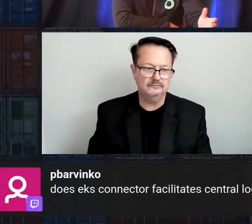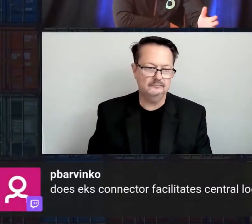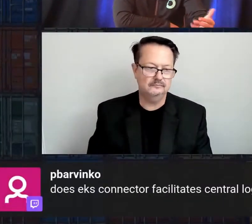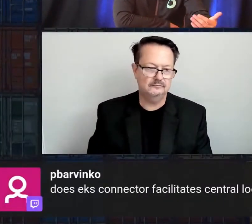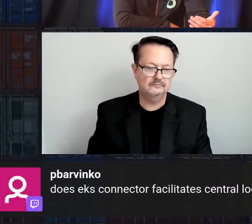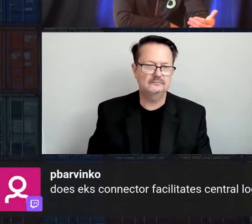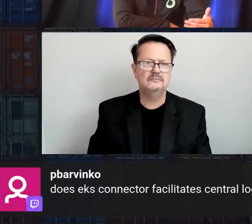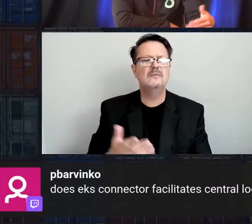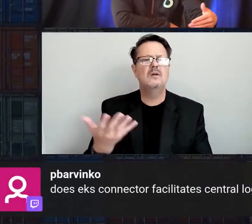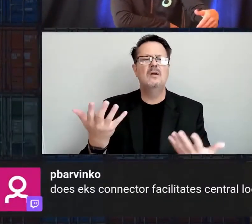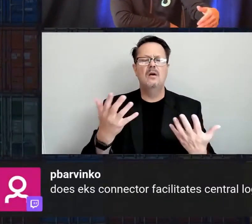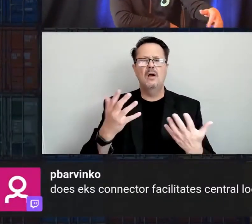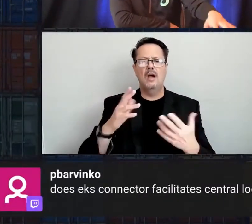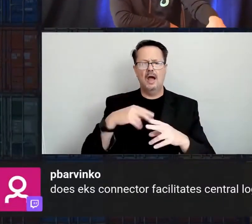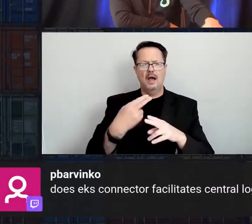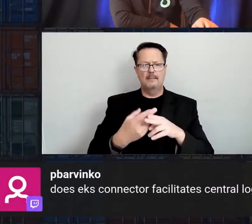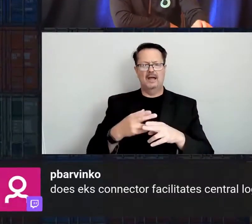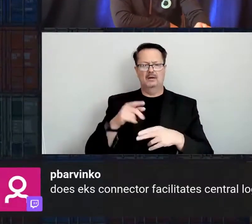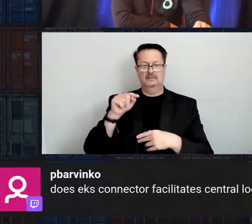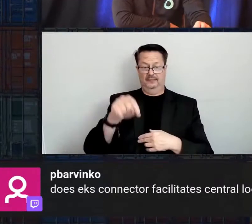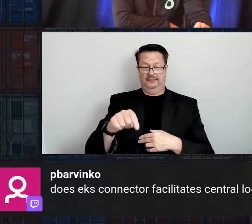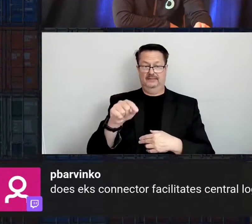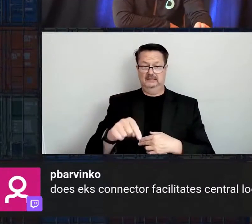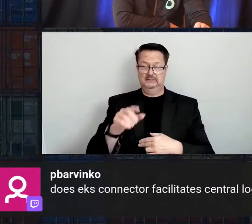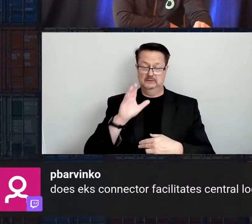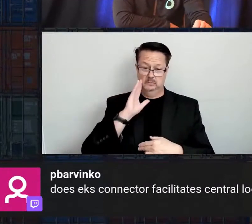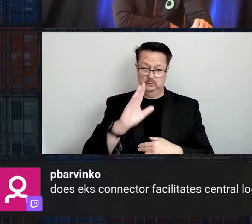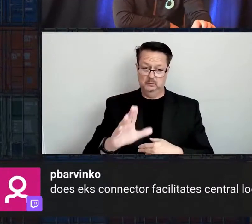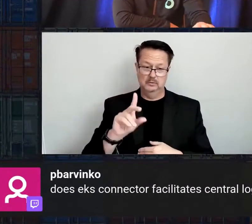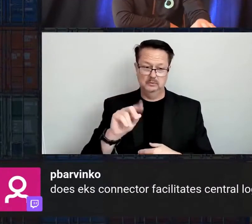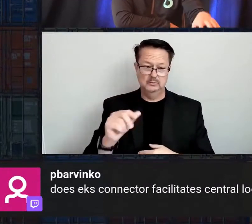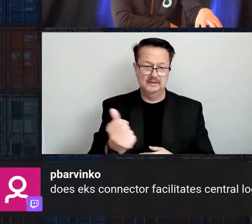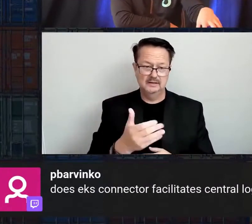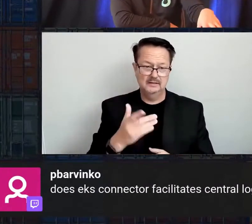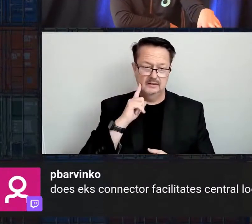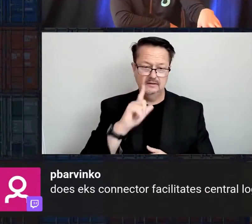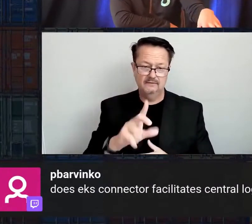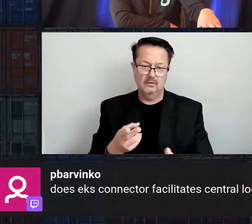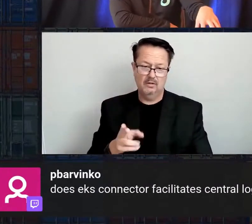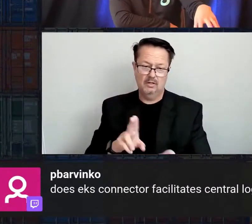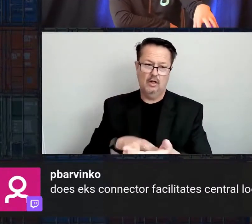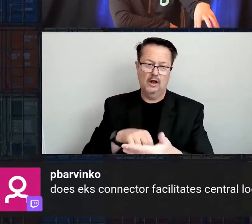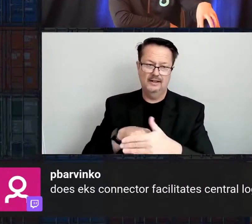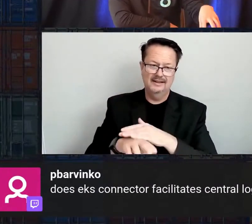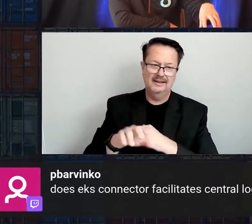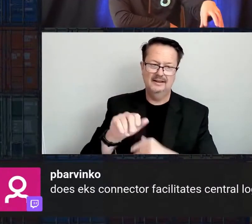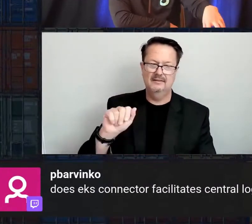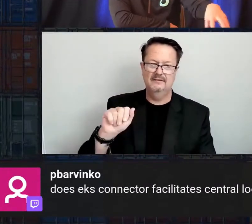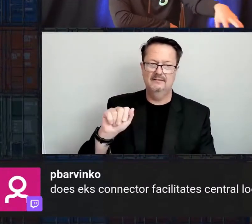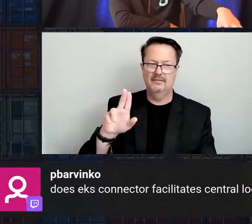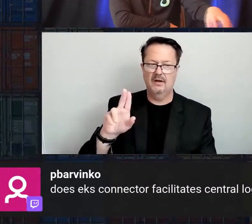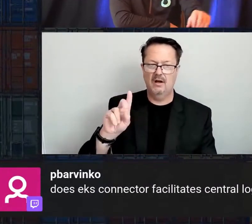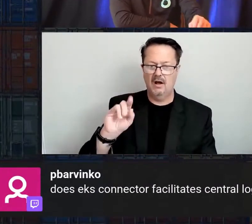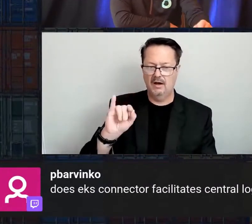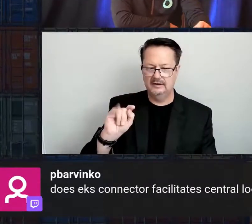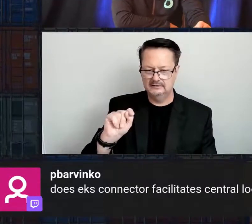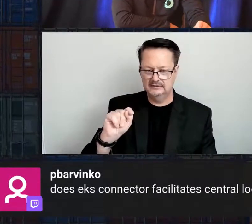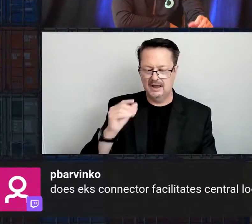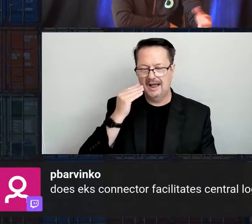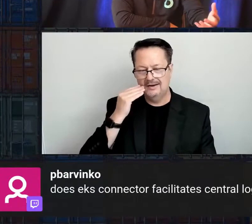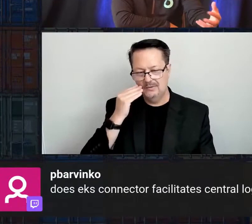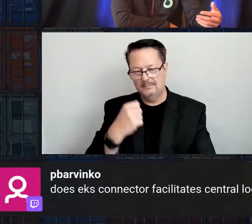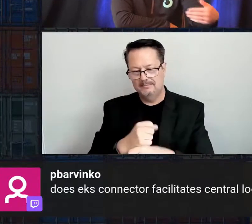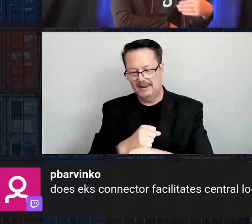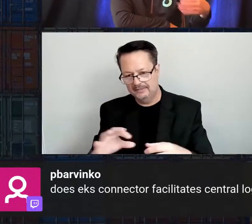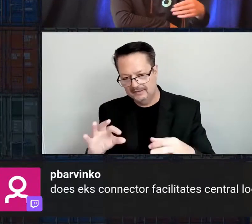And how about, does this do anything for logging and auditing in the cluster? I know we're making a connection, we're seeing it in the console. Is